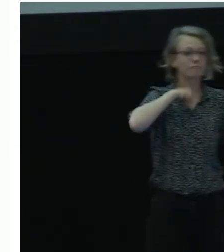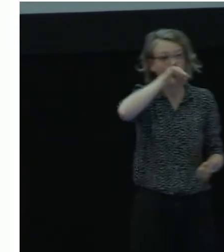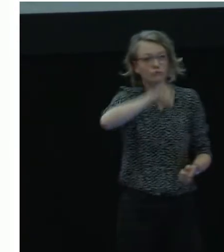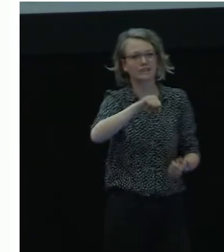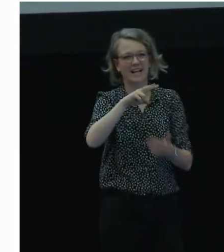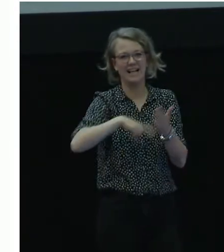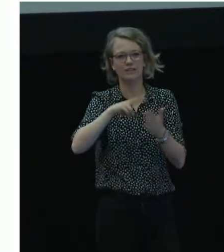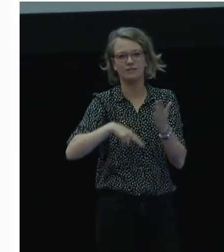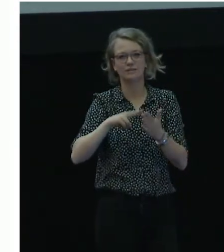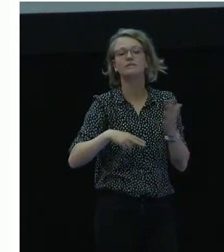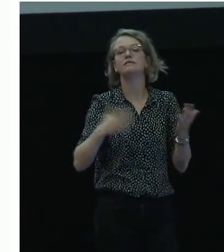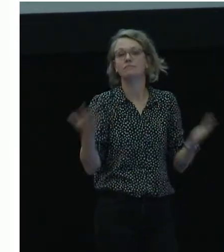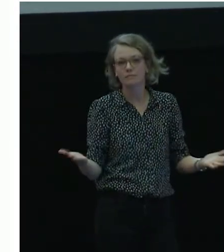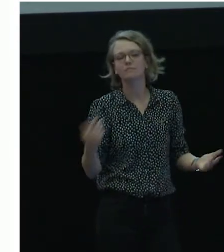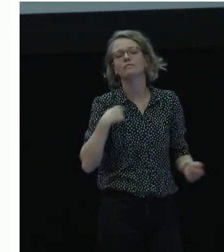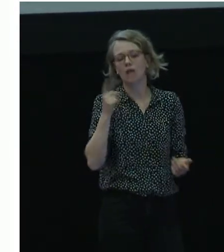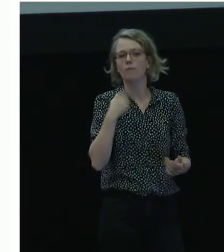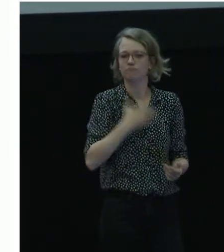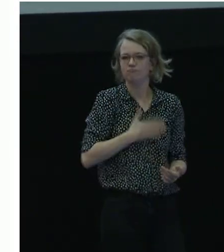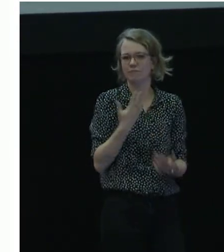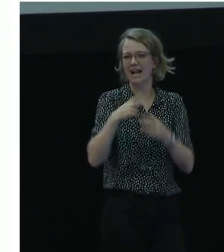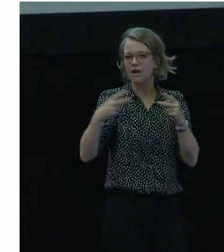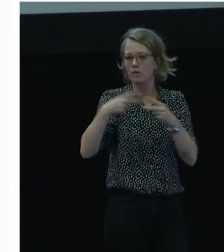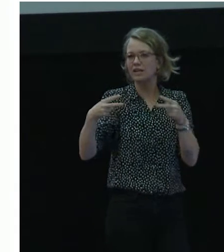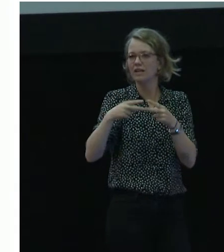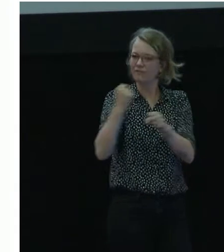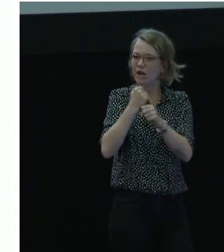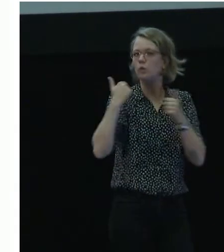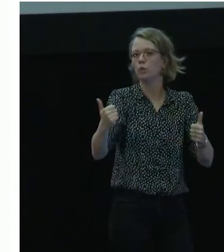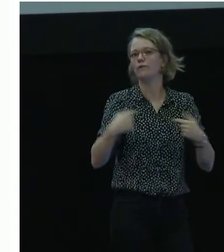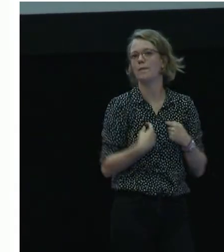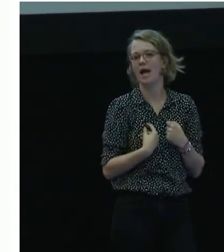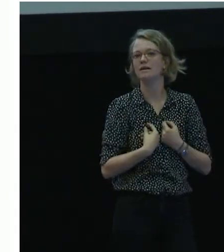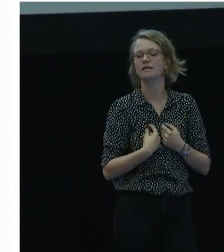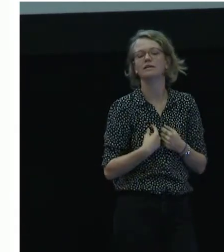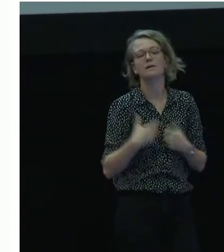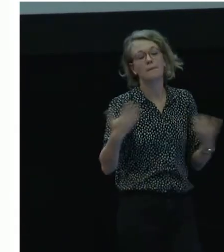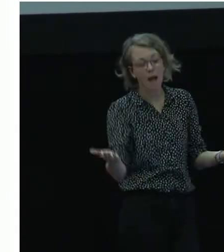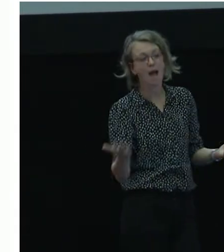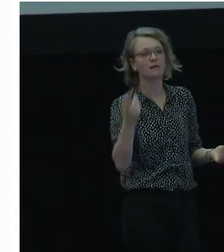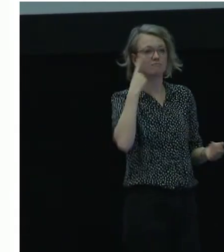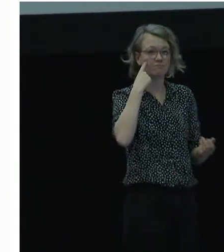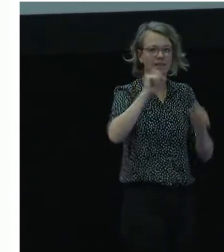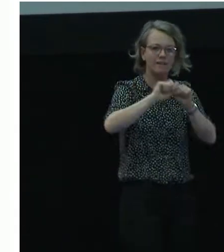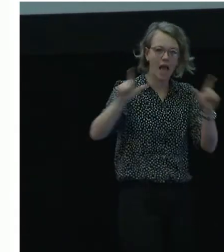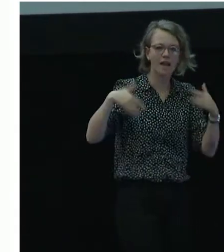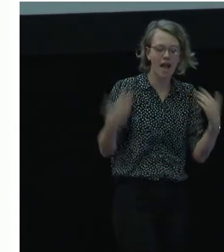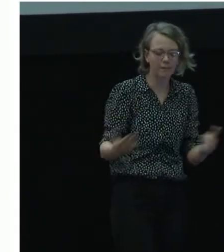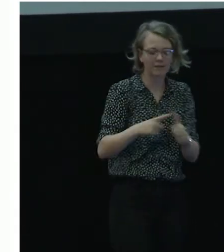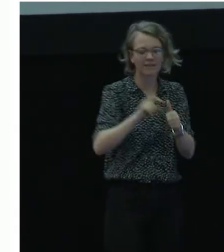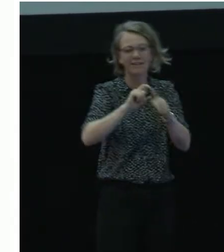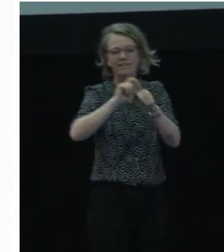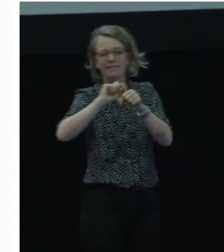Subtitles is a good plan. I like to read, so for me, subtitles work really well.